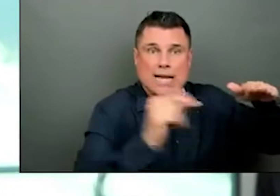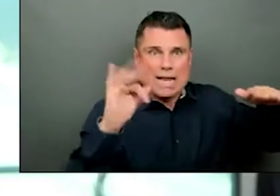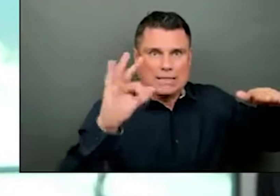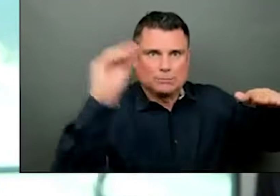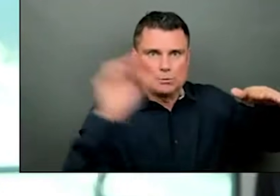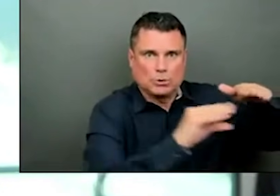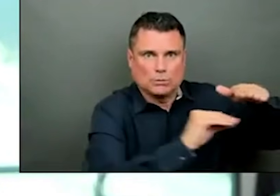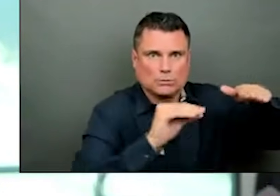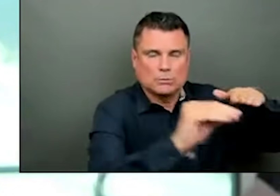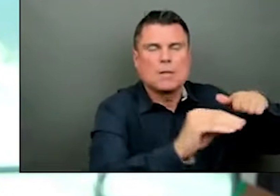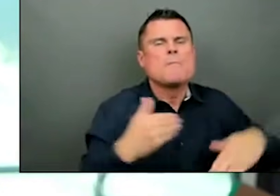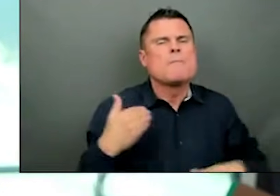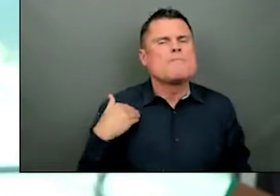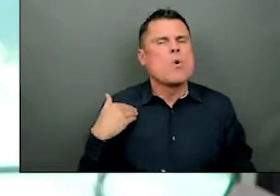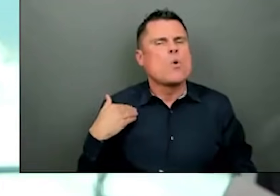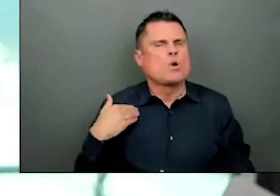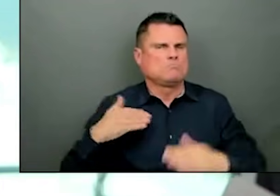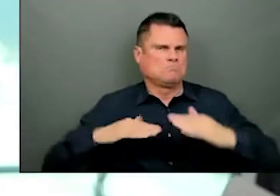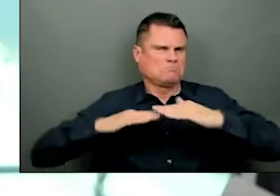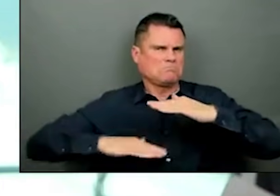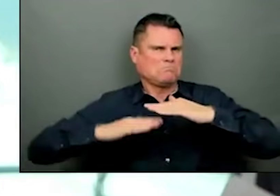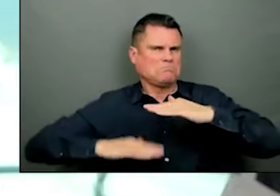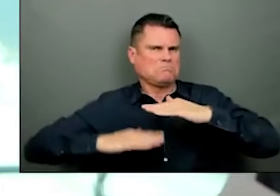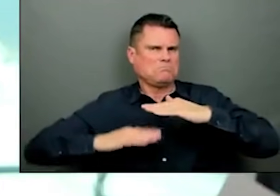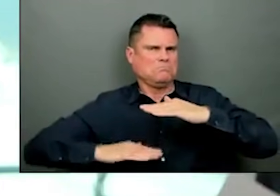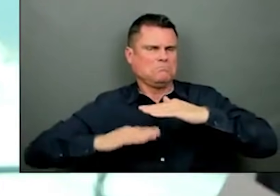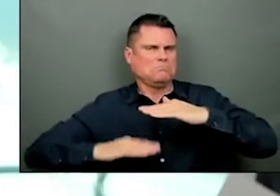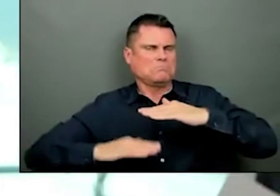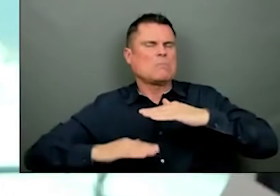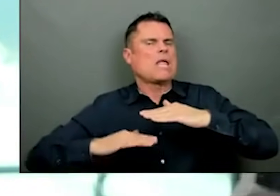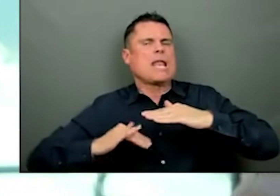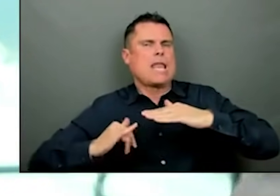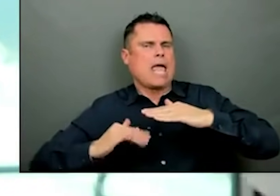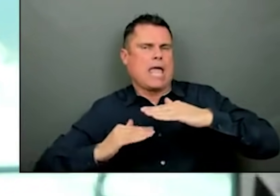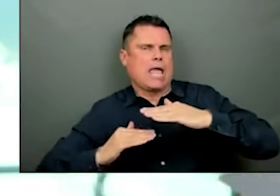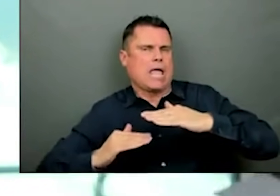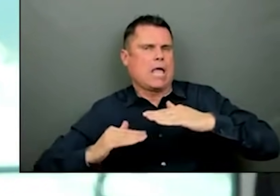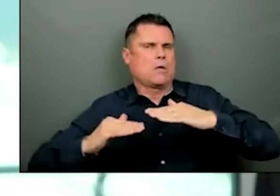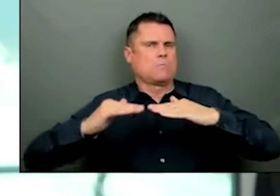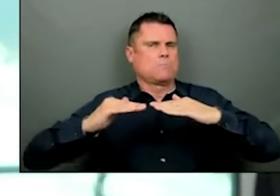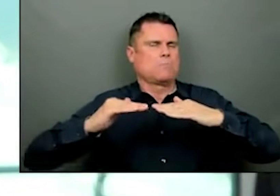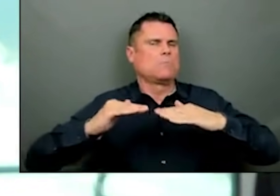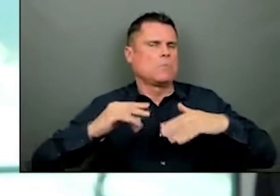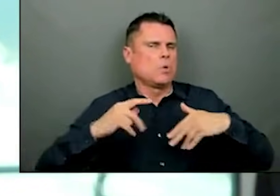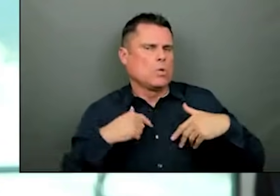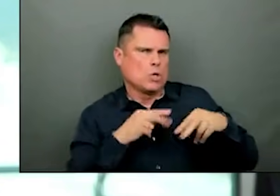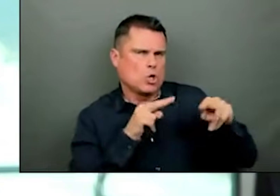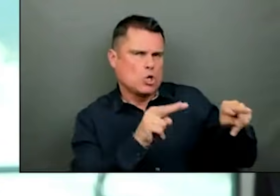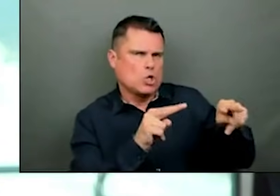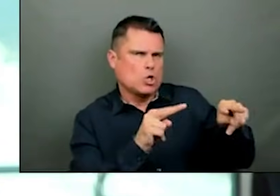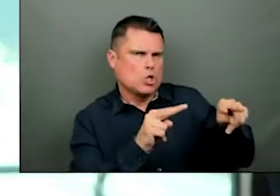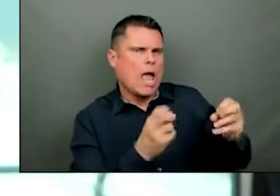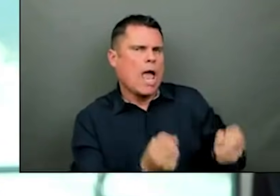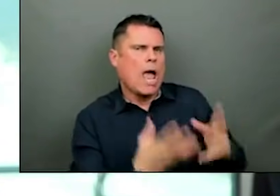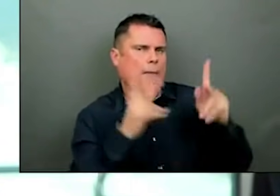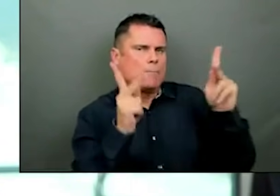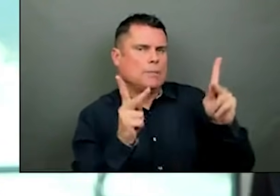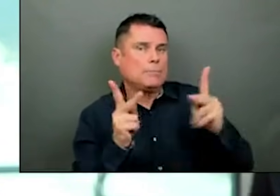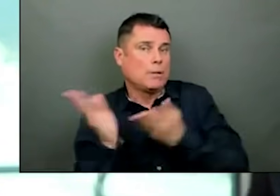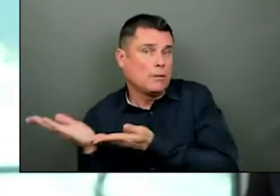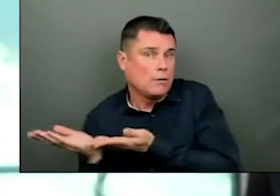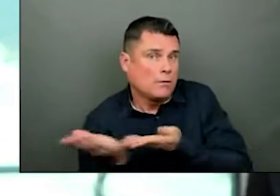now. So it does make a difference. We're looking at that in some detail,